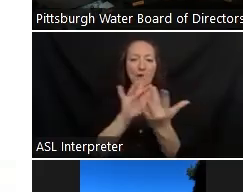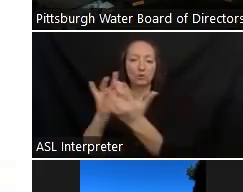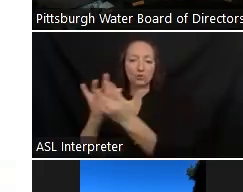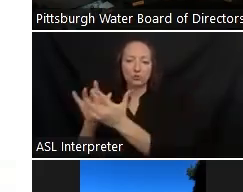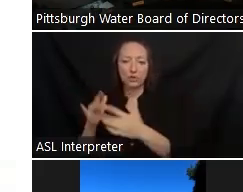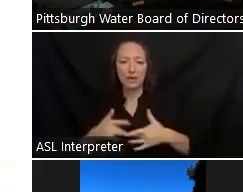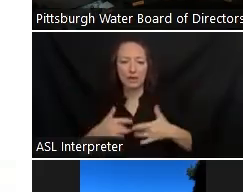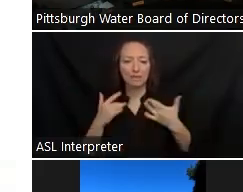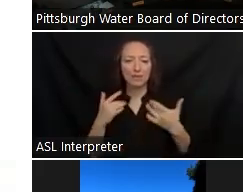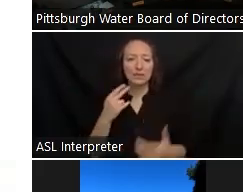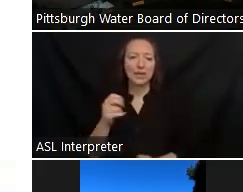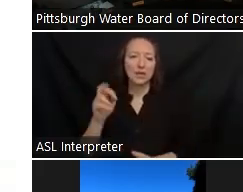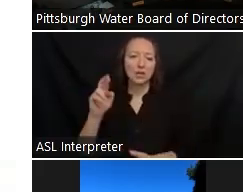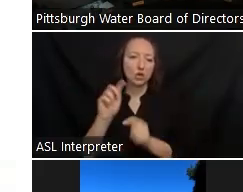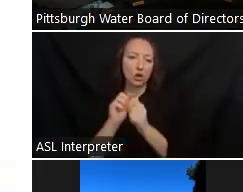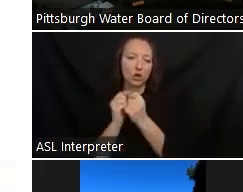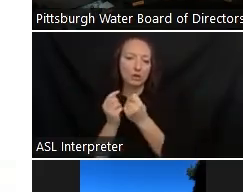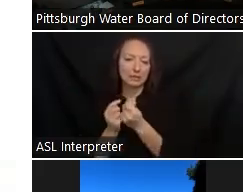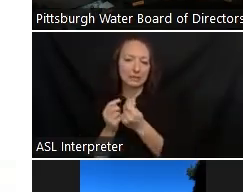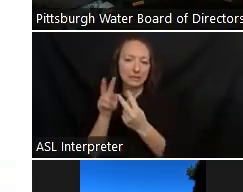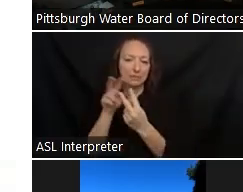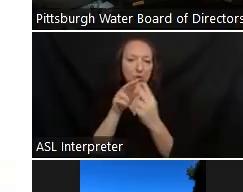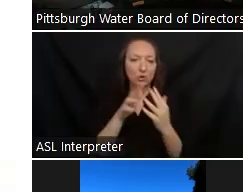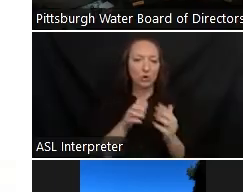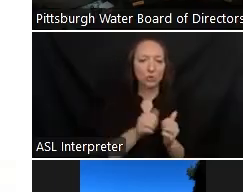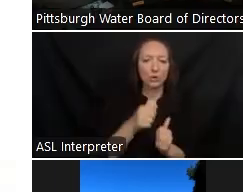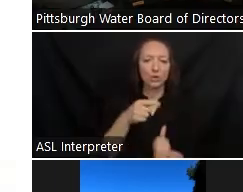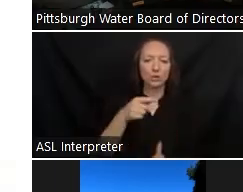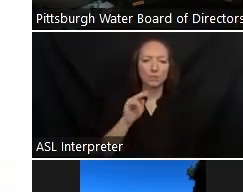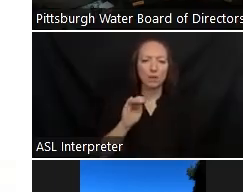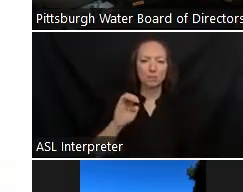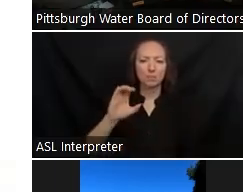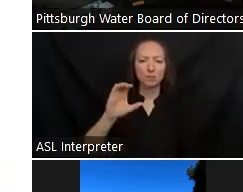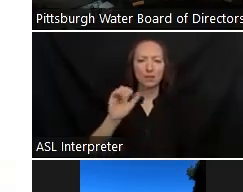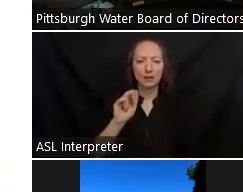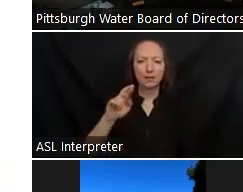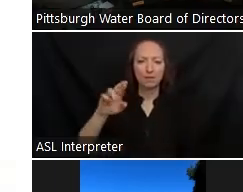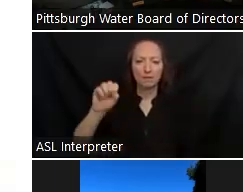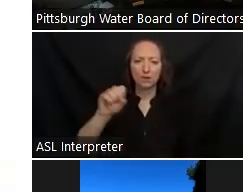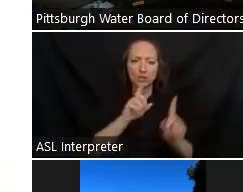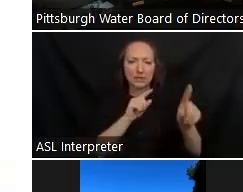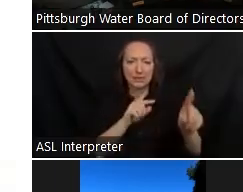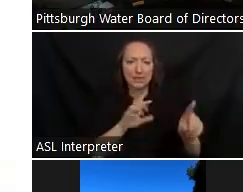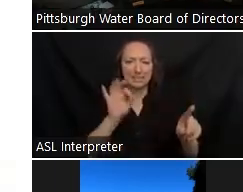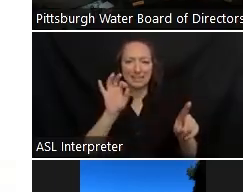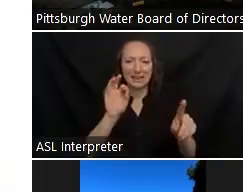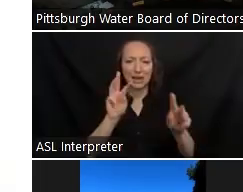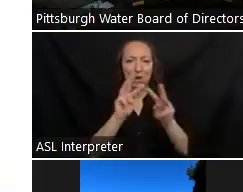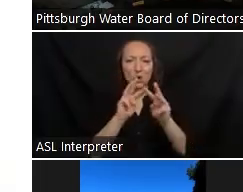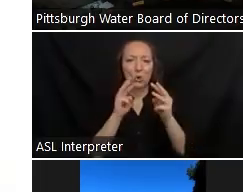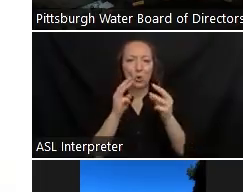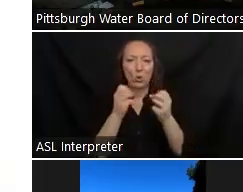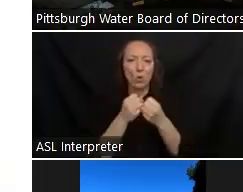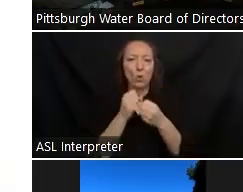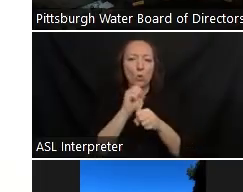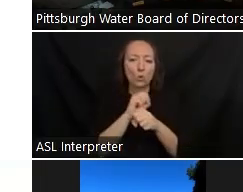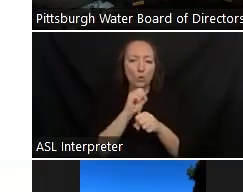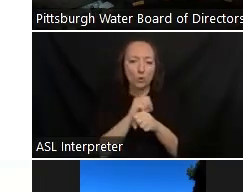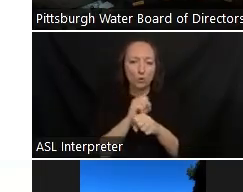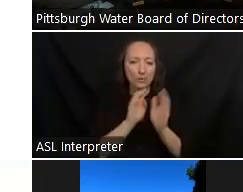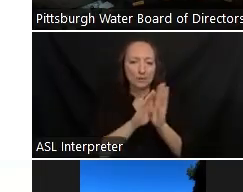affairs has attended 9 workforce development events, and then 2 professional development engagements as